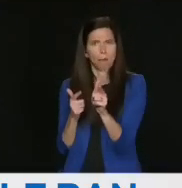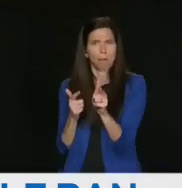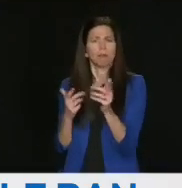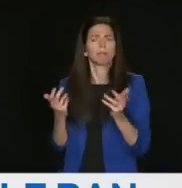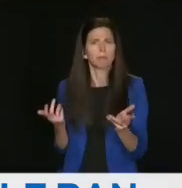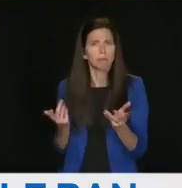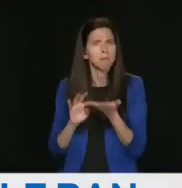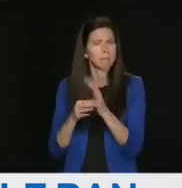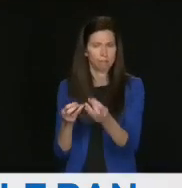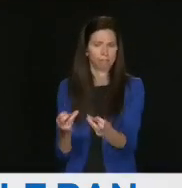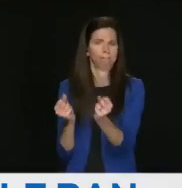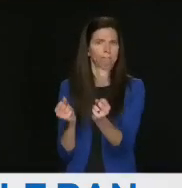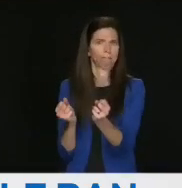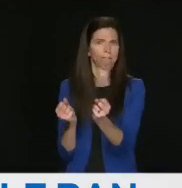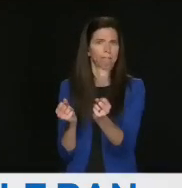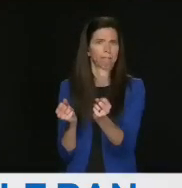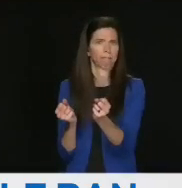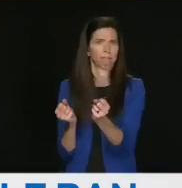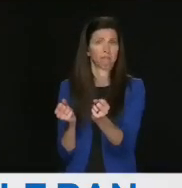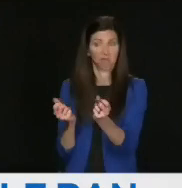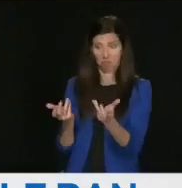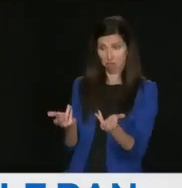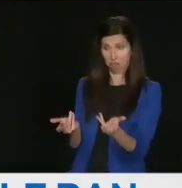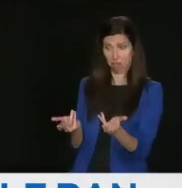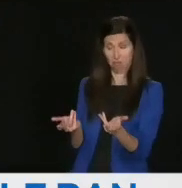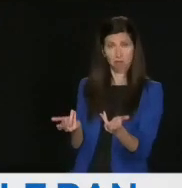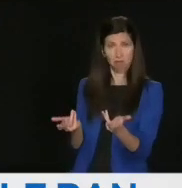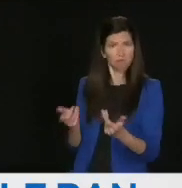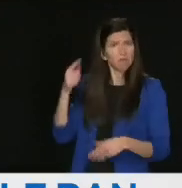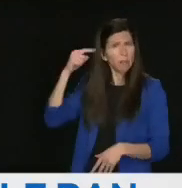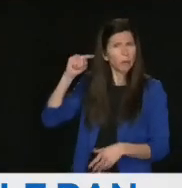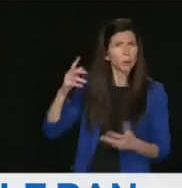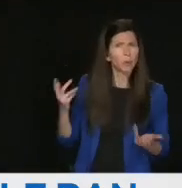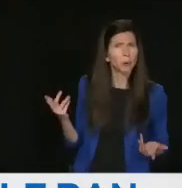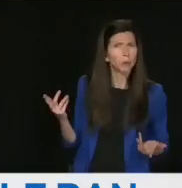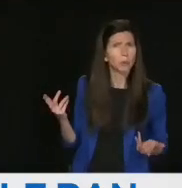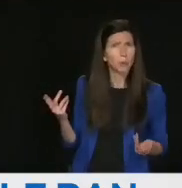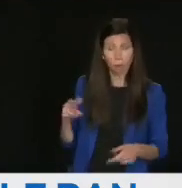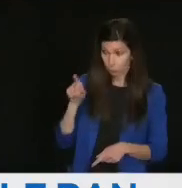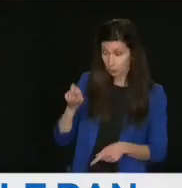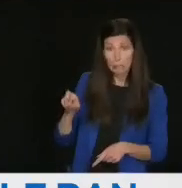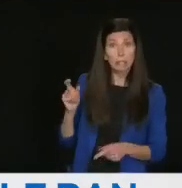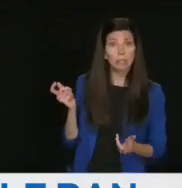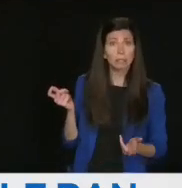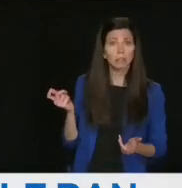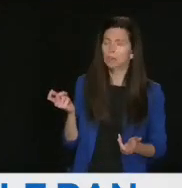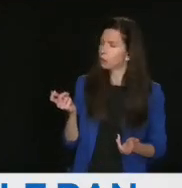is no use and no place for such weapons in Canada.